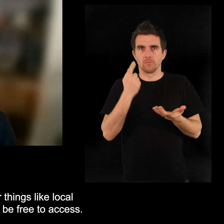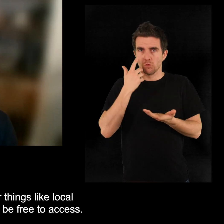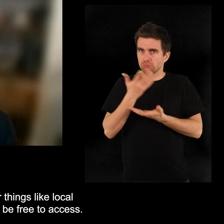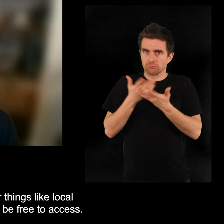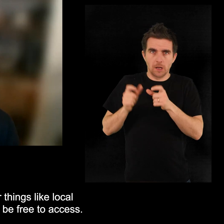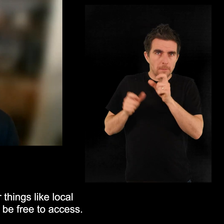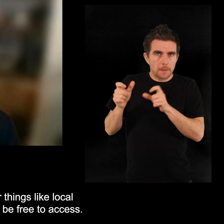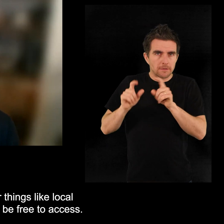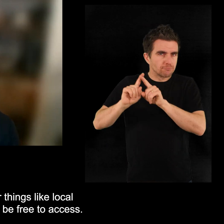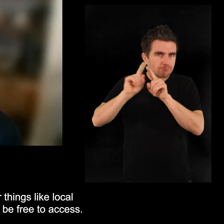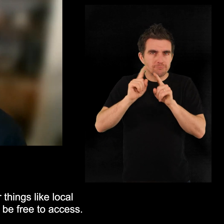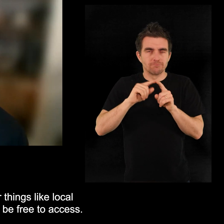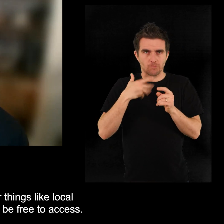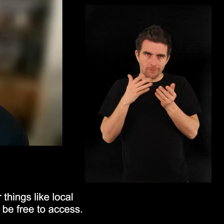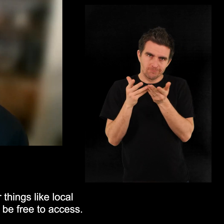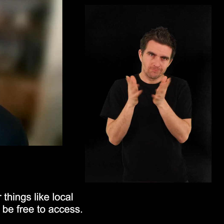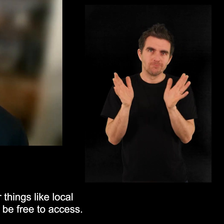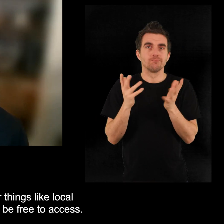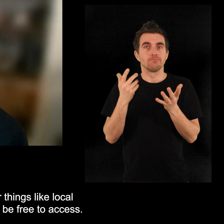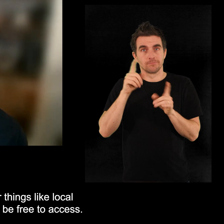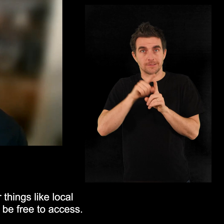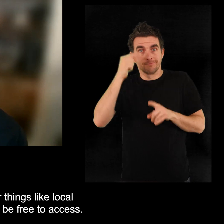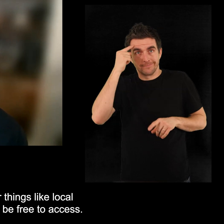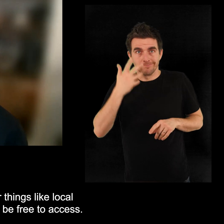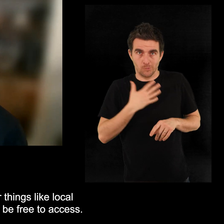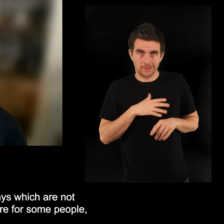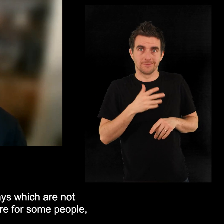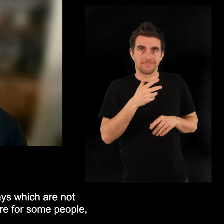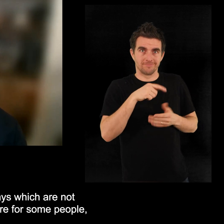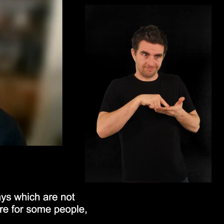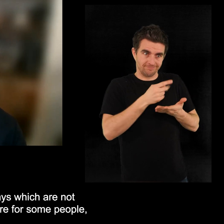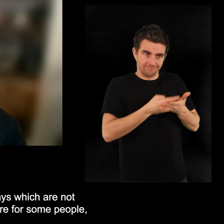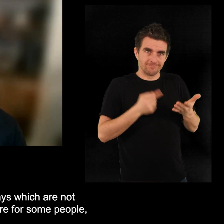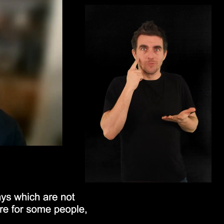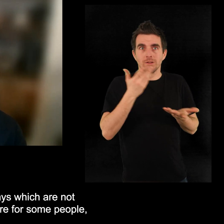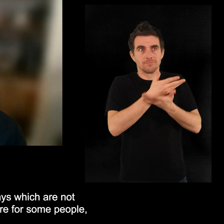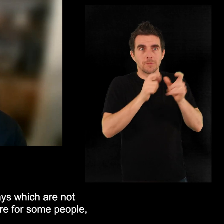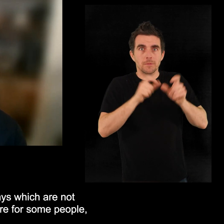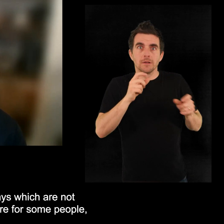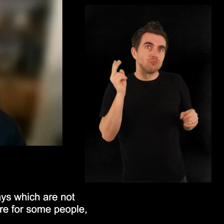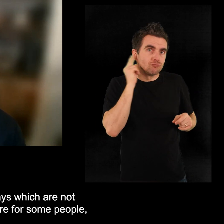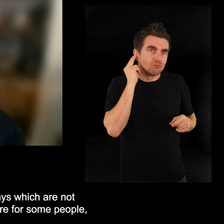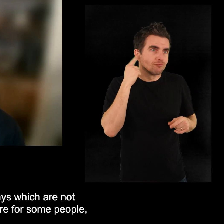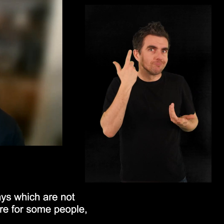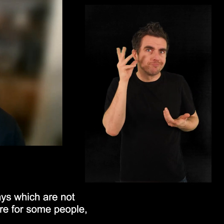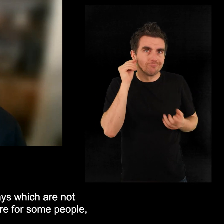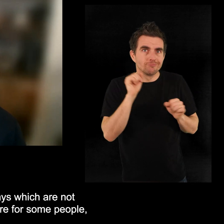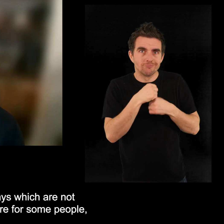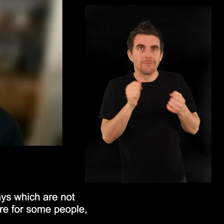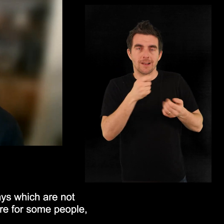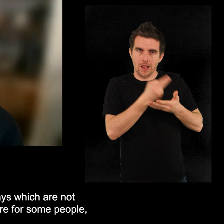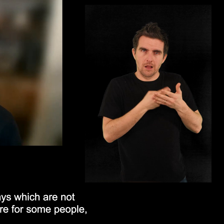local citizen band radio, which can be free to access. We need to think of other ways which are